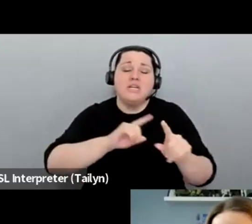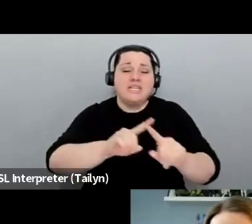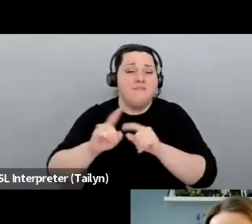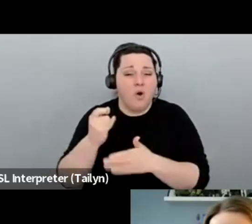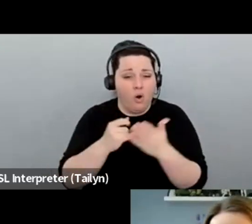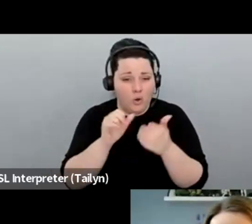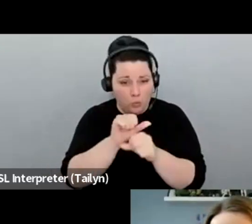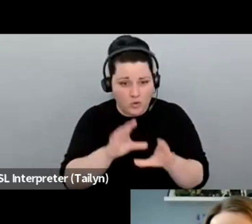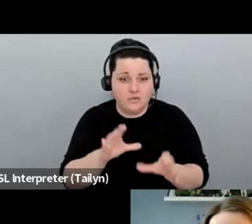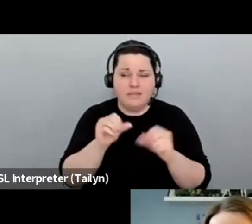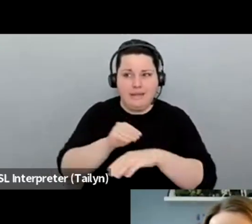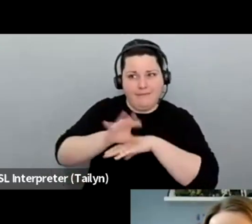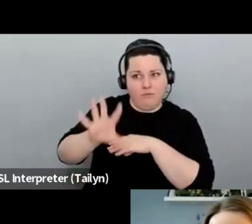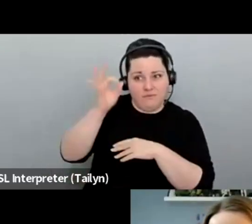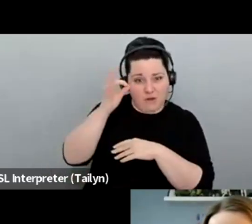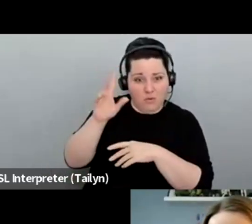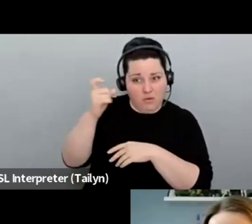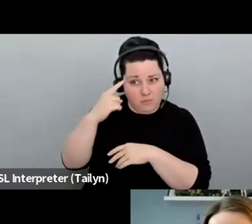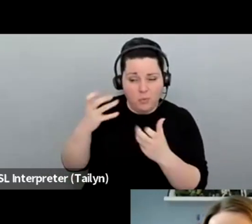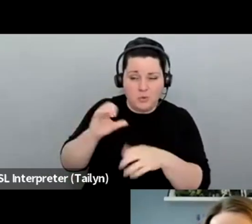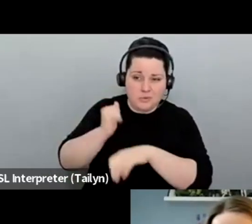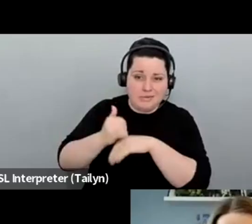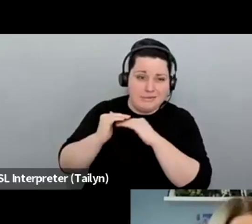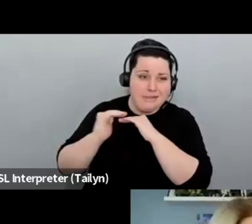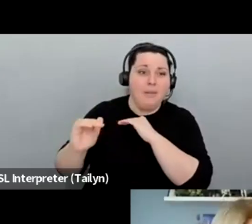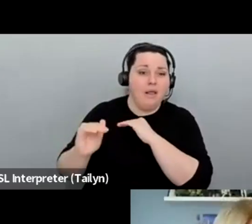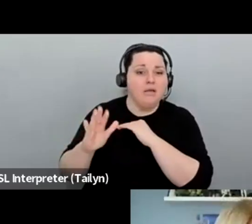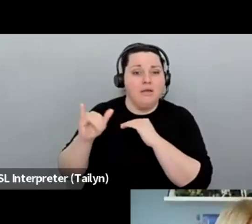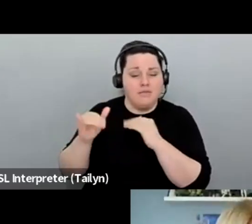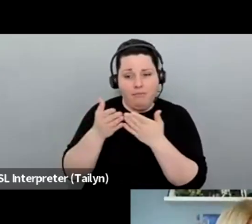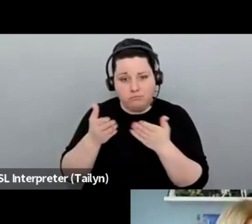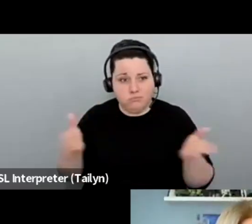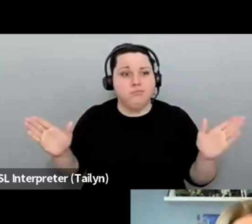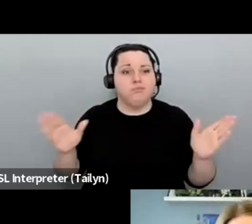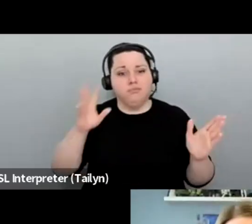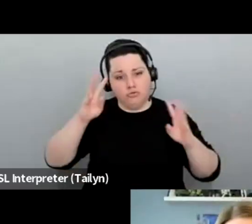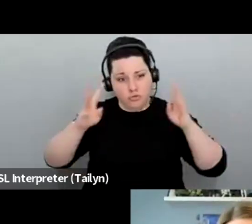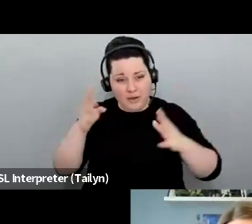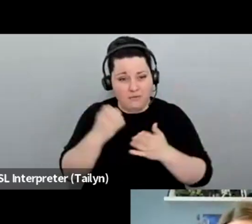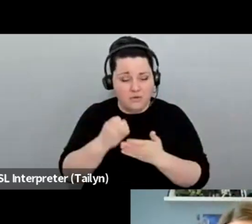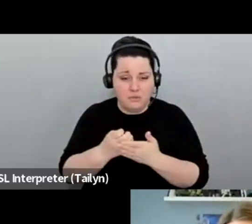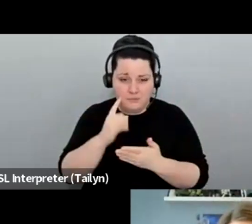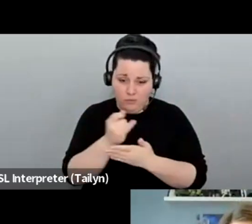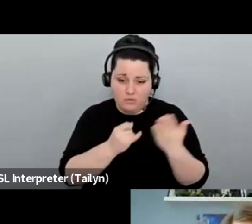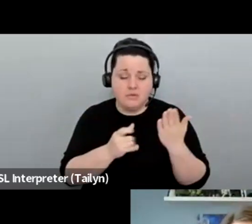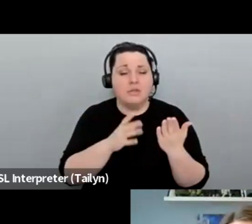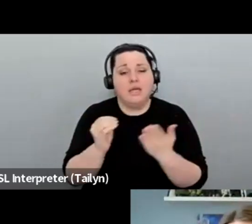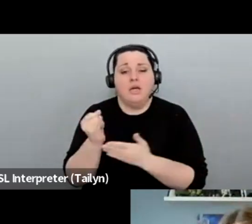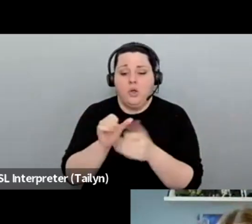to influence the federal government to stabilize the entirety of the creative economy in the arts sector and